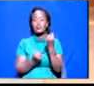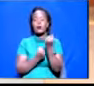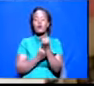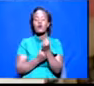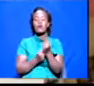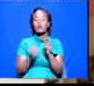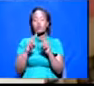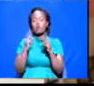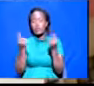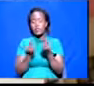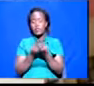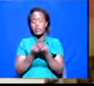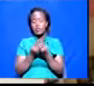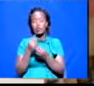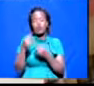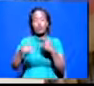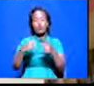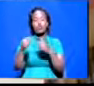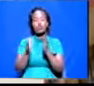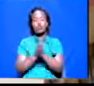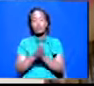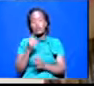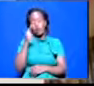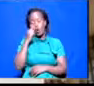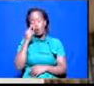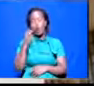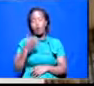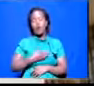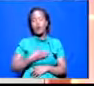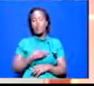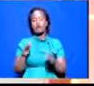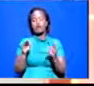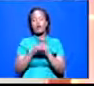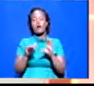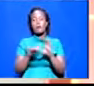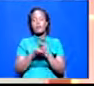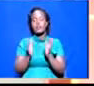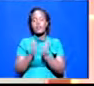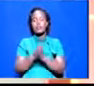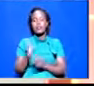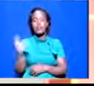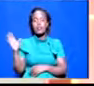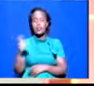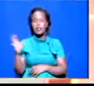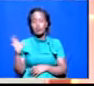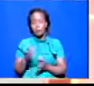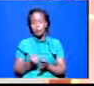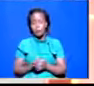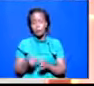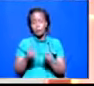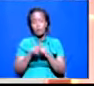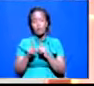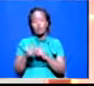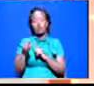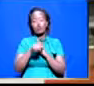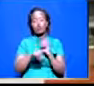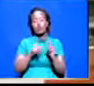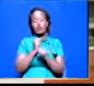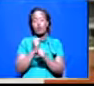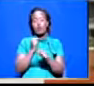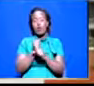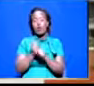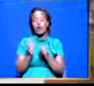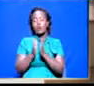this potential of home ownership for our members and our customers. And this will do then in partnership with our